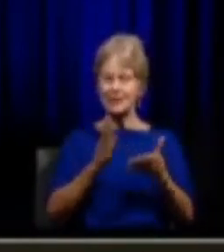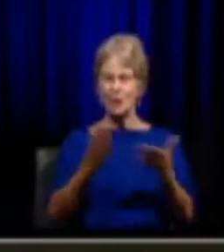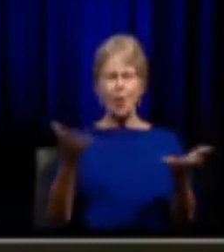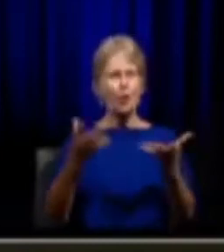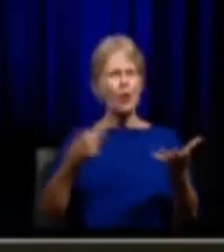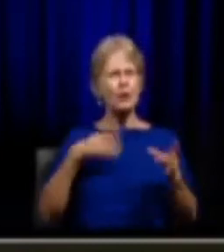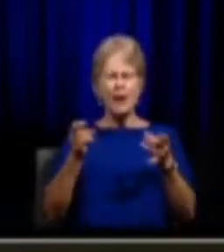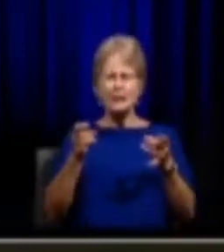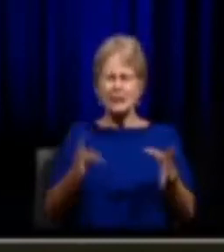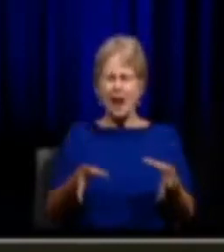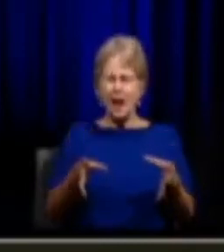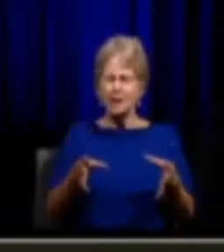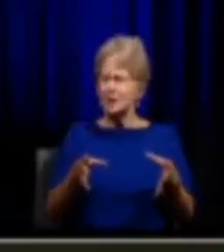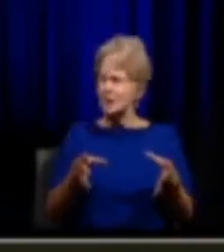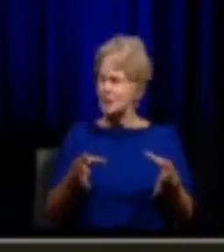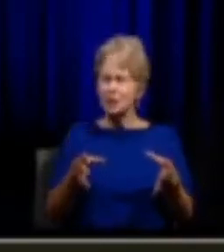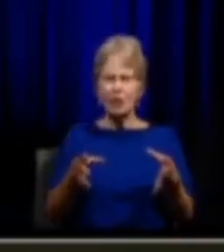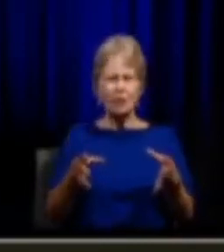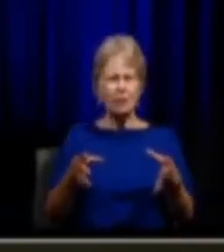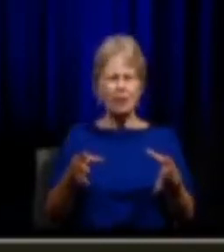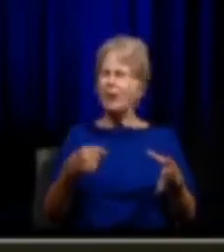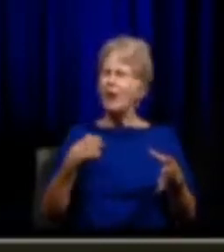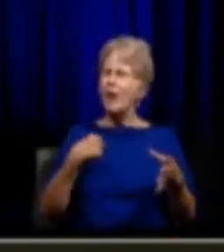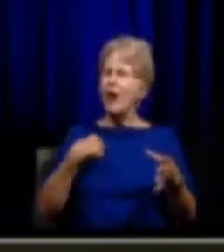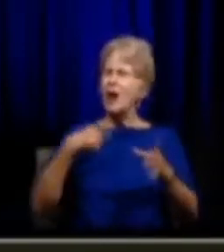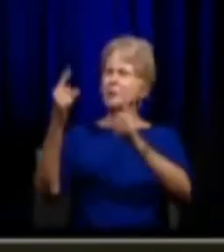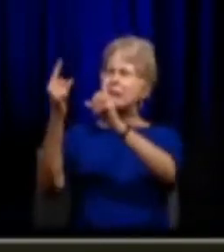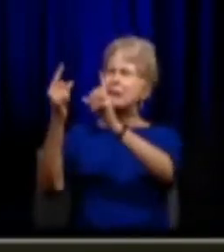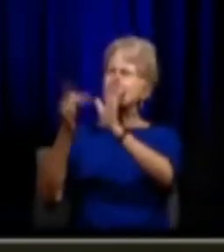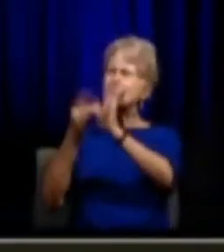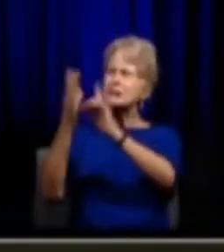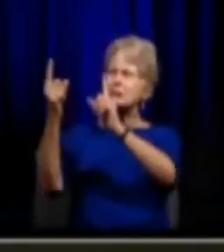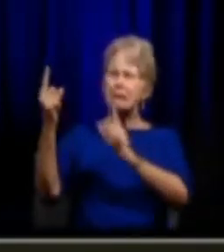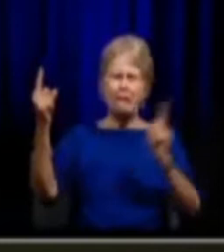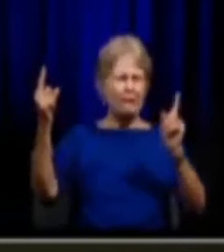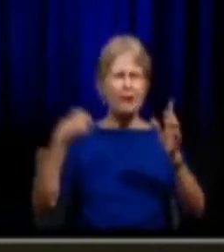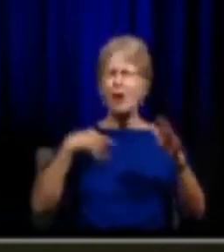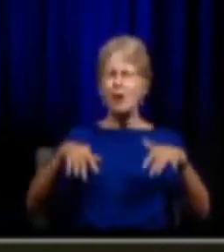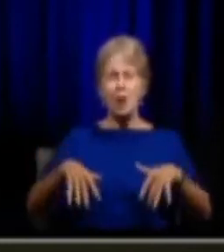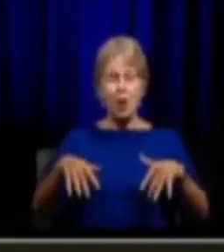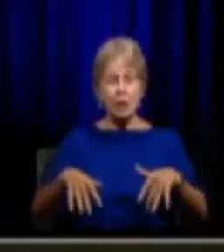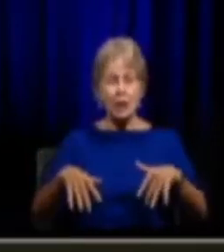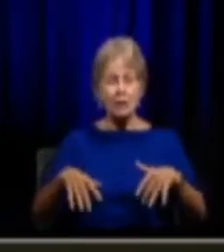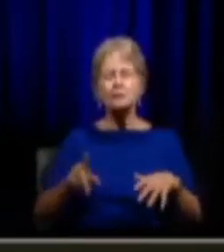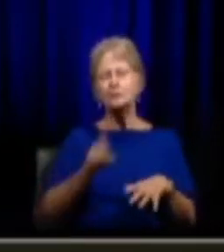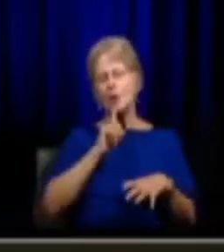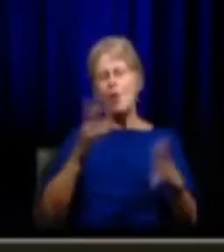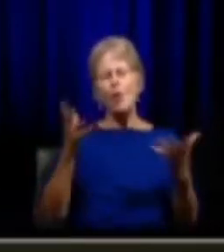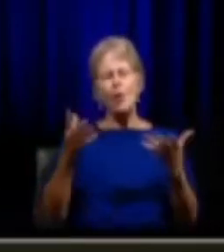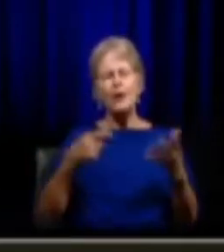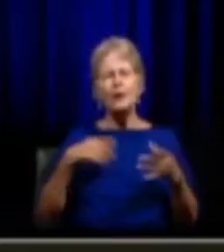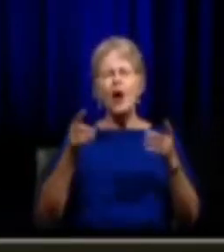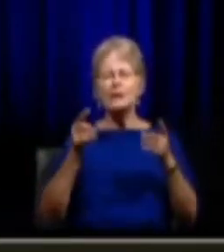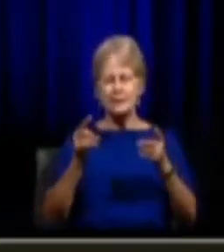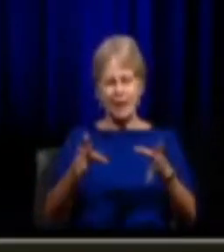being drawn away from Jesus, or I don't have any friends. I'm really lonely. Where do I start? Well, I'd suggest